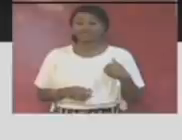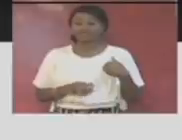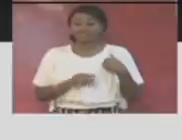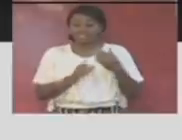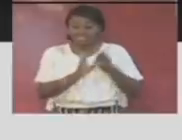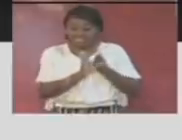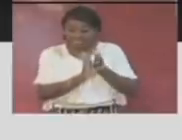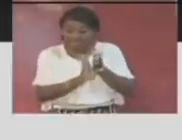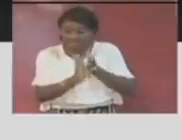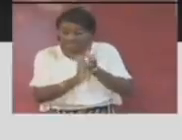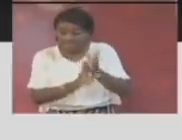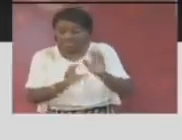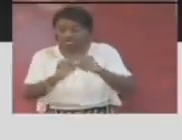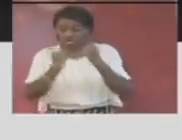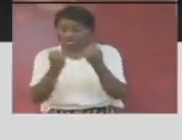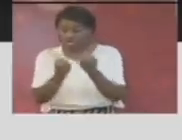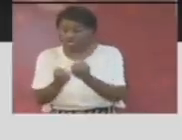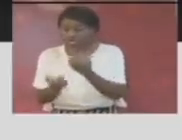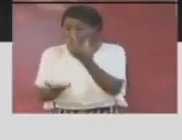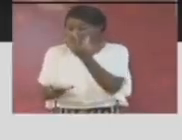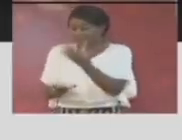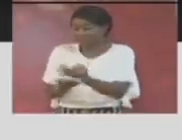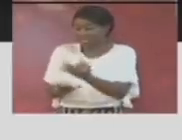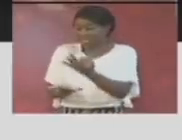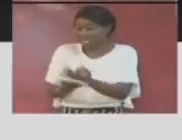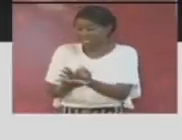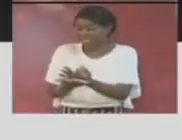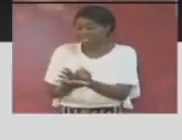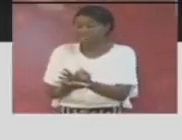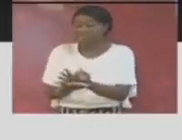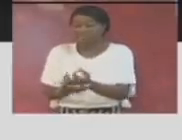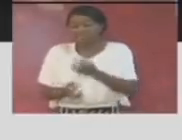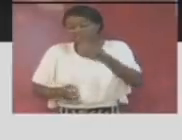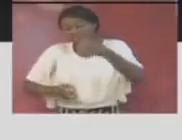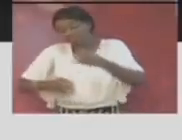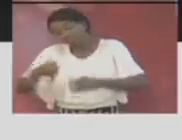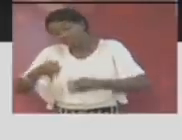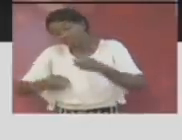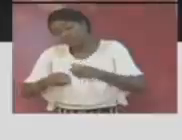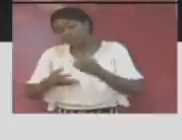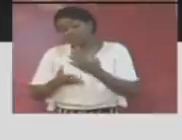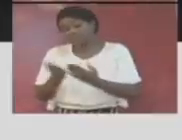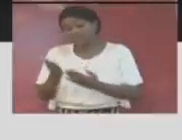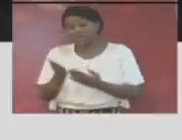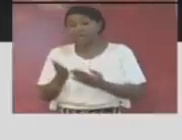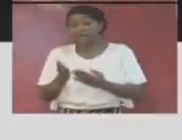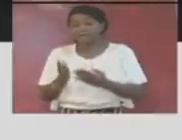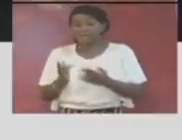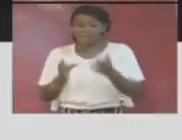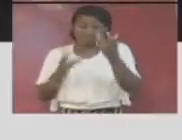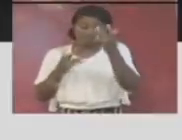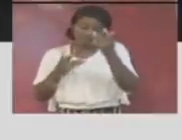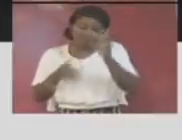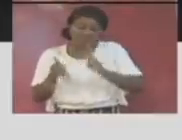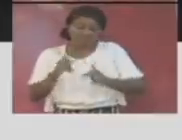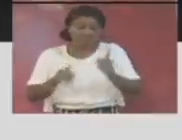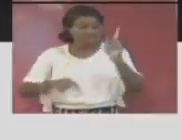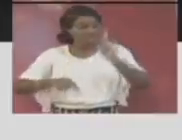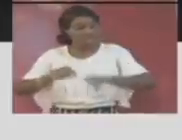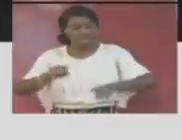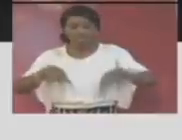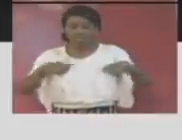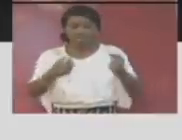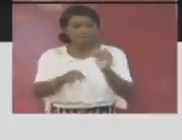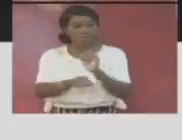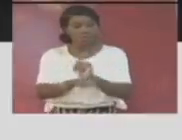psychological, social, financial, and economic burden on some of our patients. Some patients may be unable to work